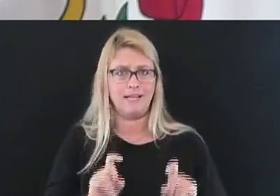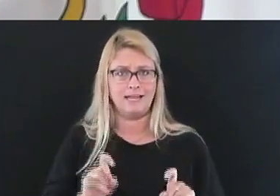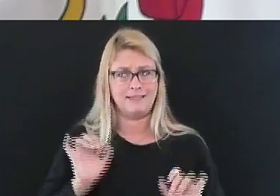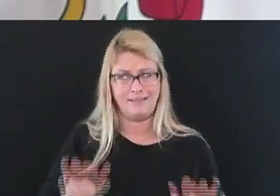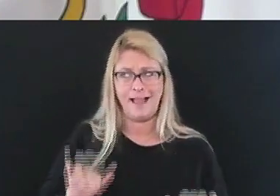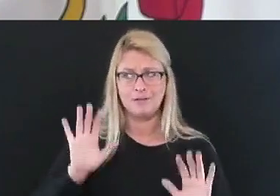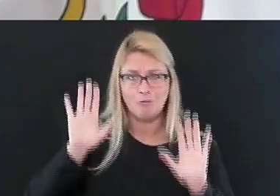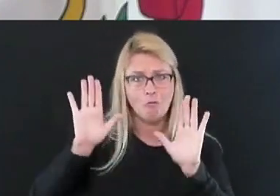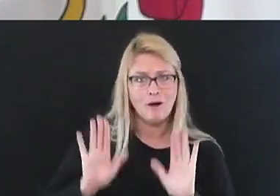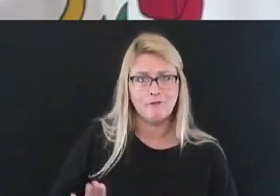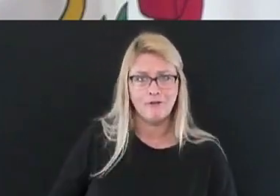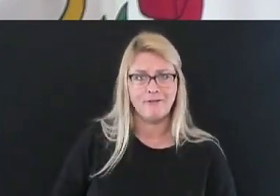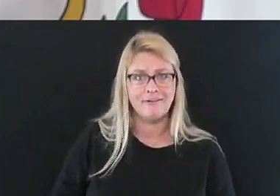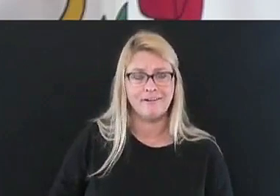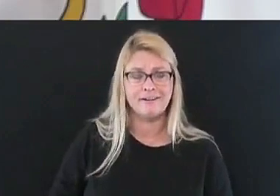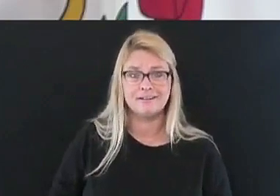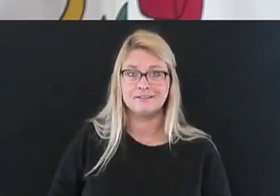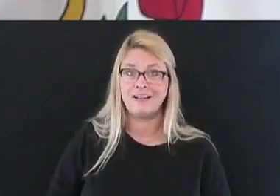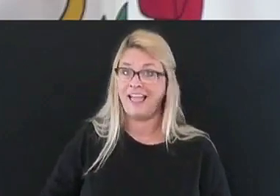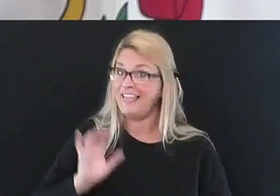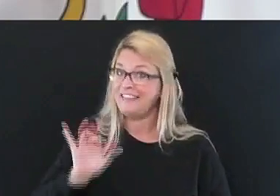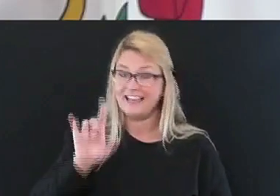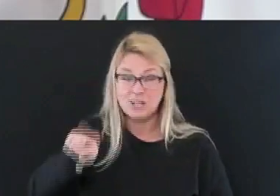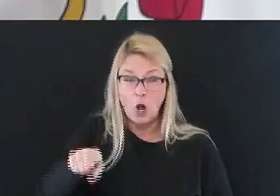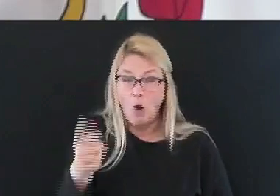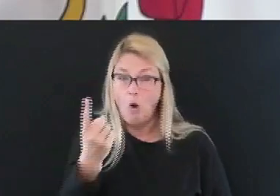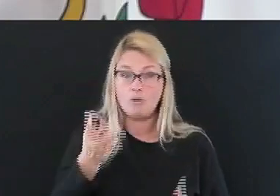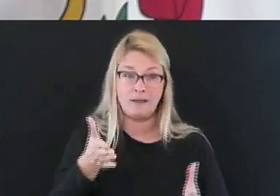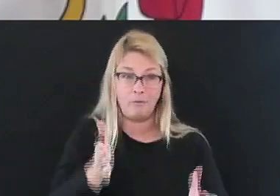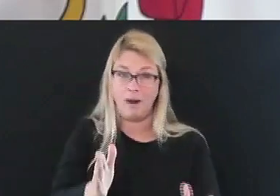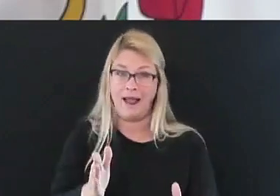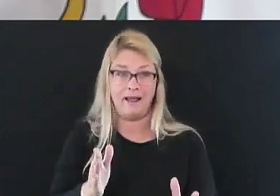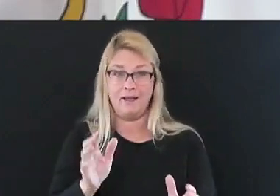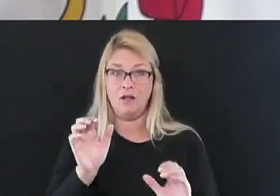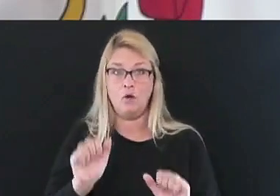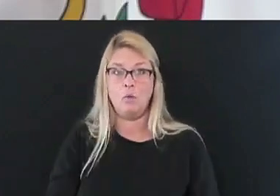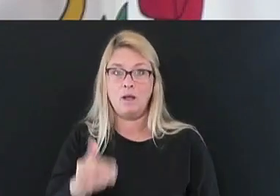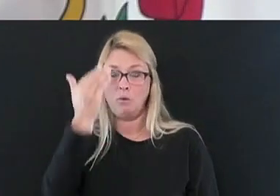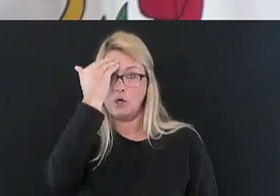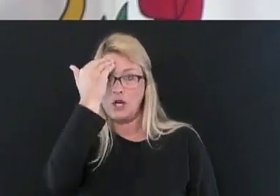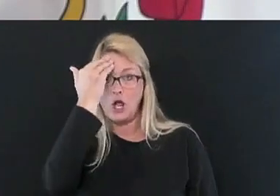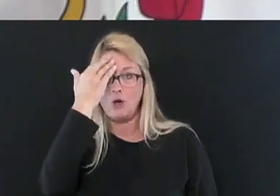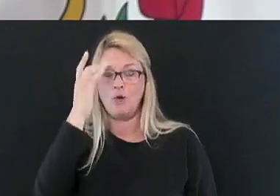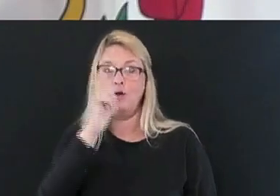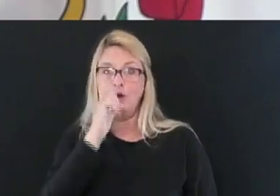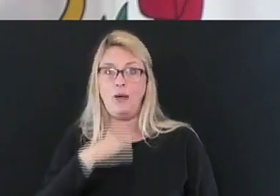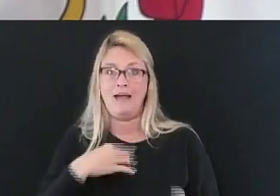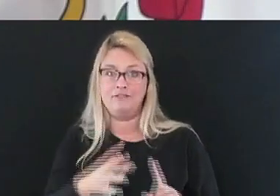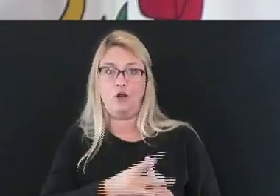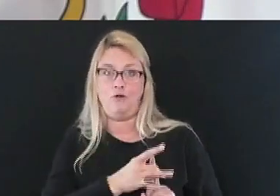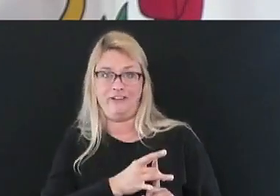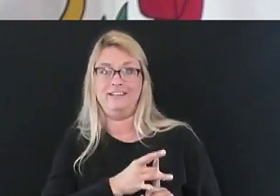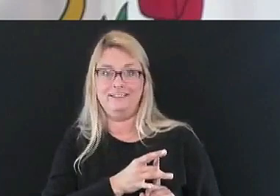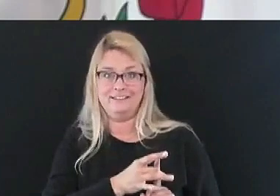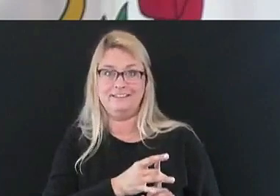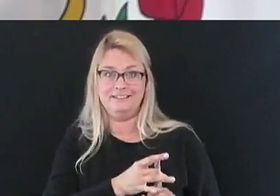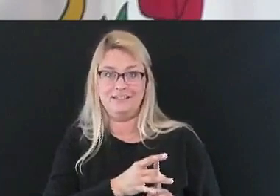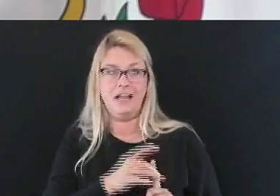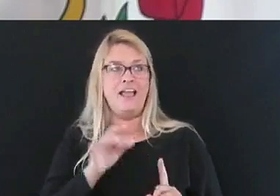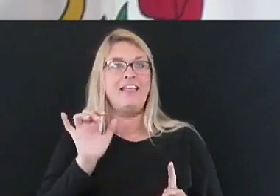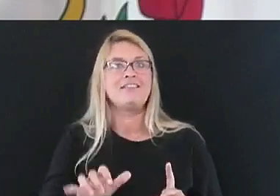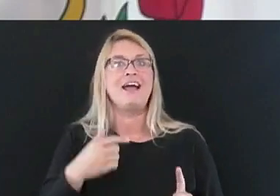In all honesty, that's the only way that we're going to find out, and that's the motivation that we came up with.